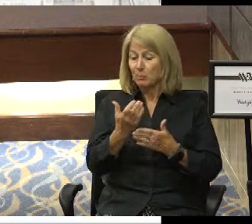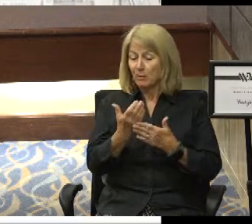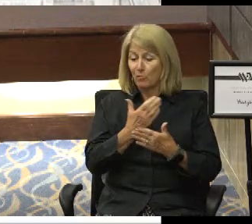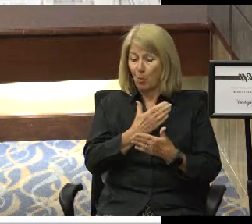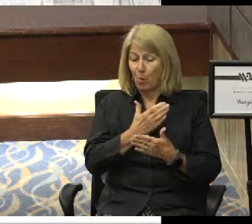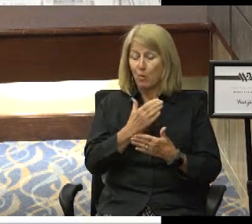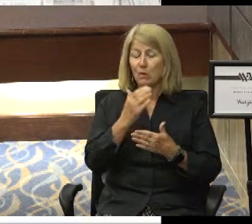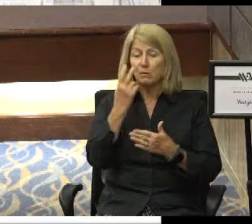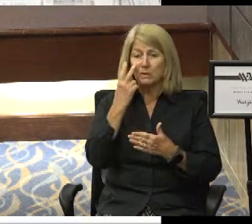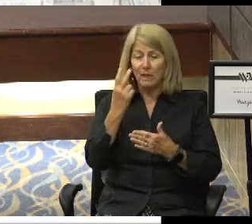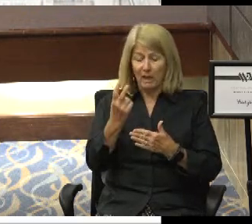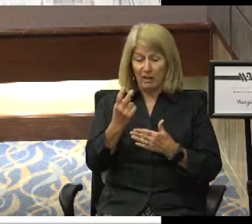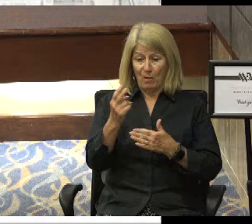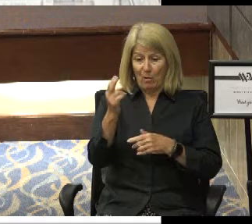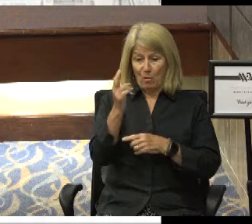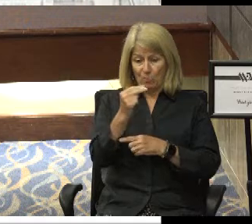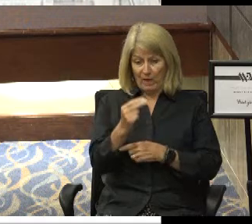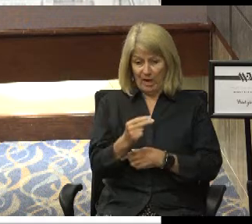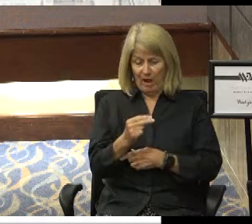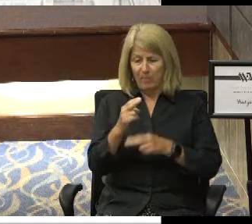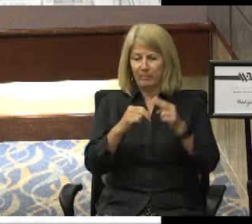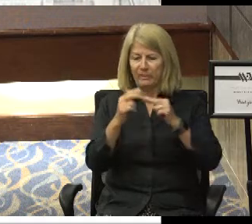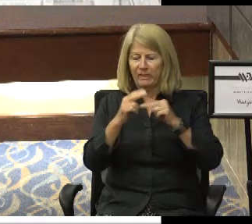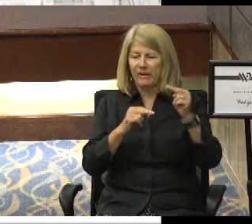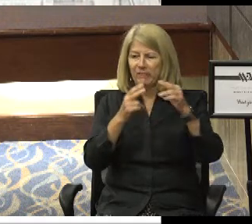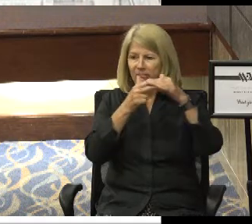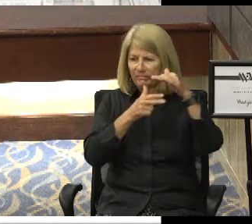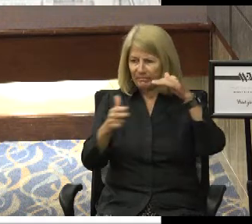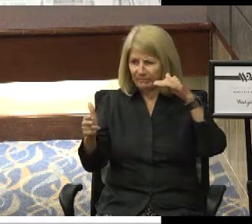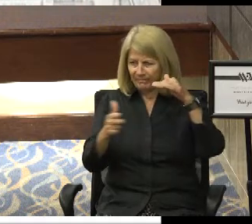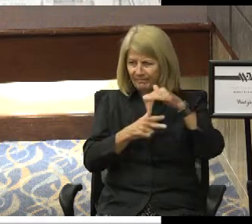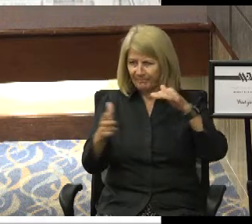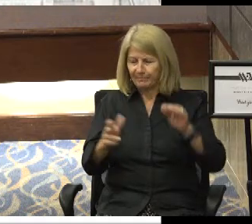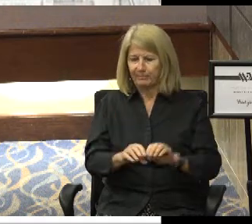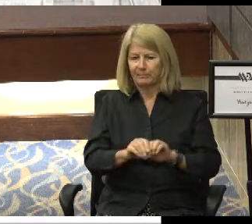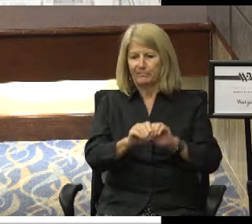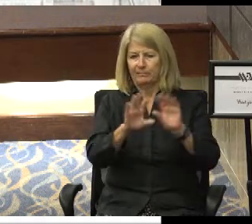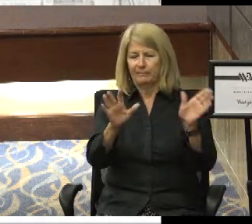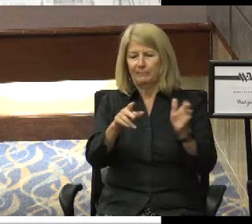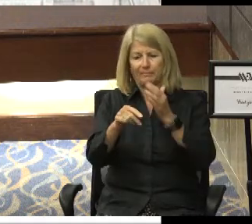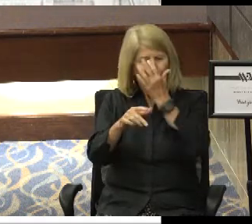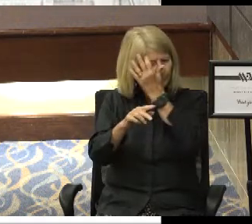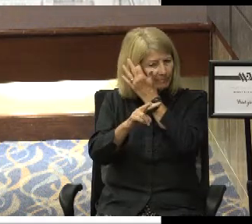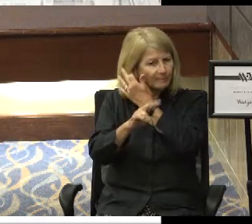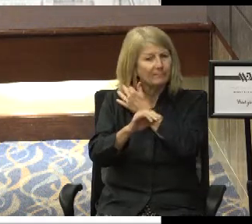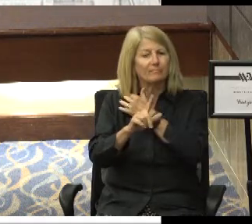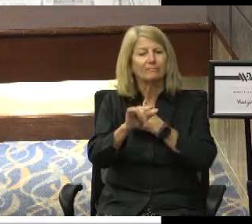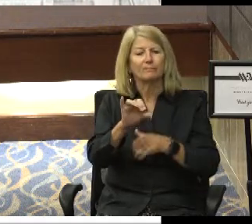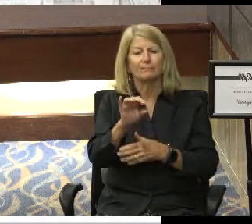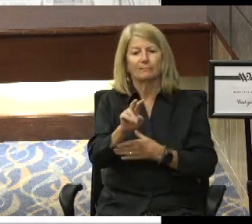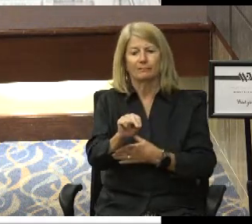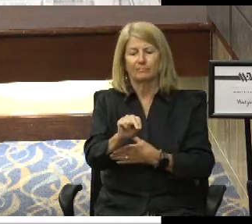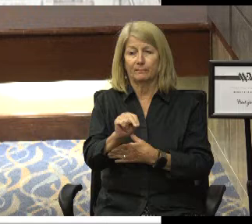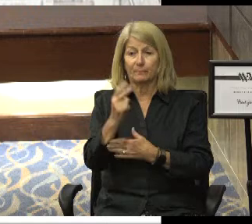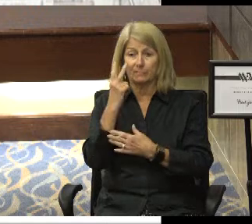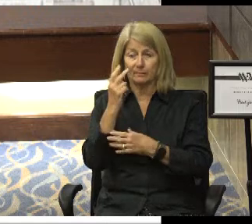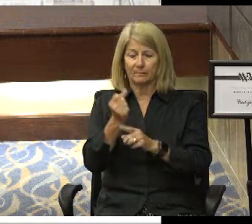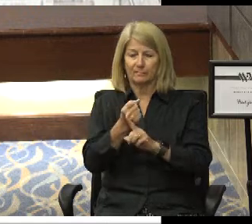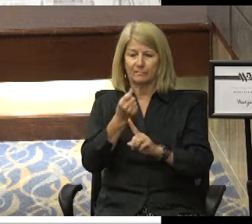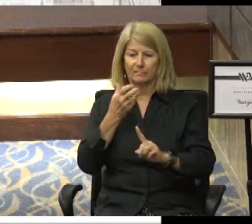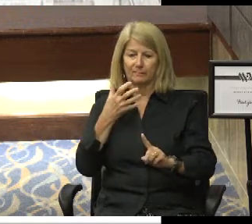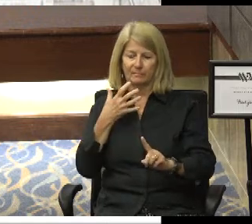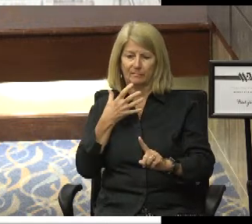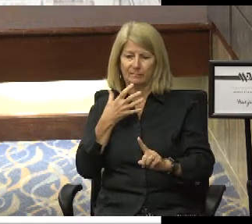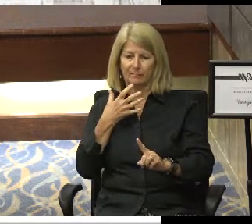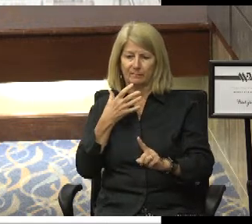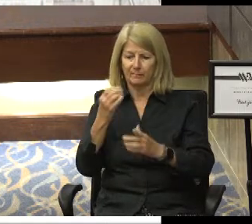the hotel building and its garage, obviously the pavilion building in that tan color. You see the expansion of the park is the